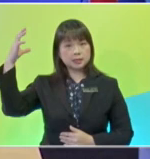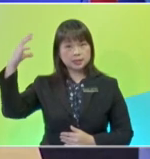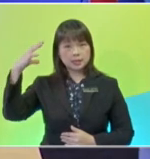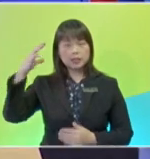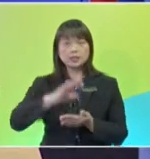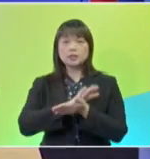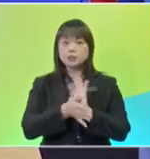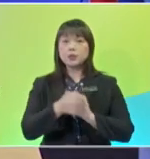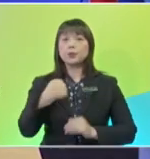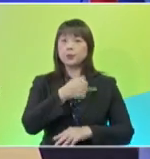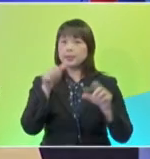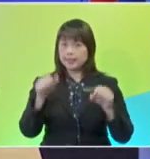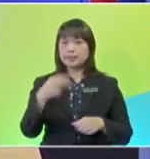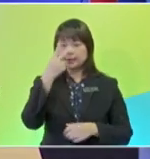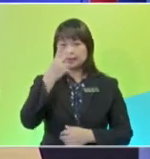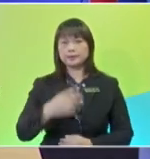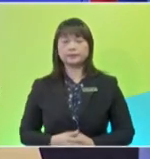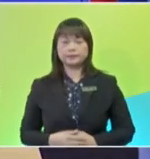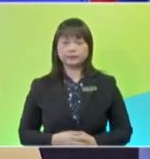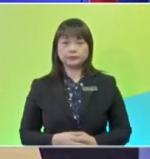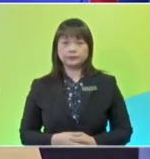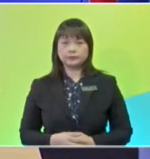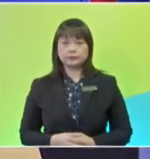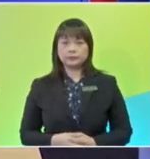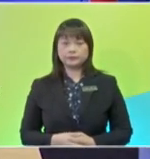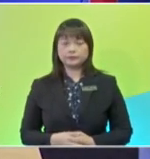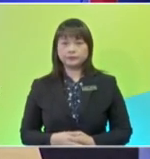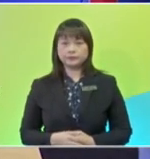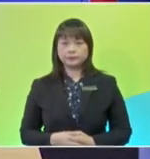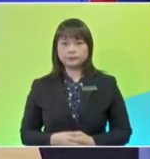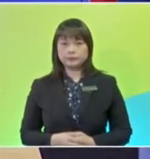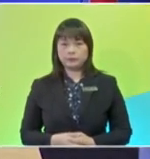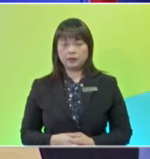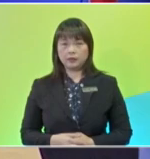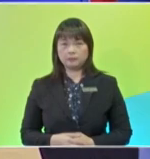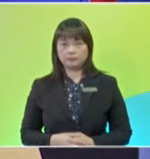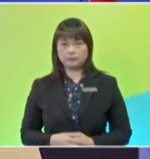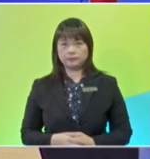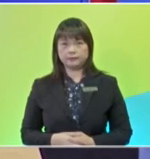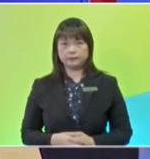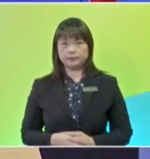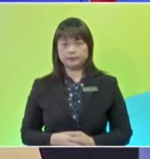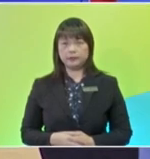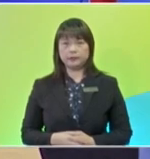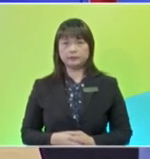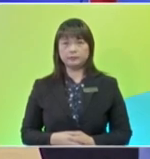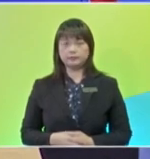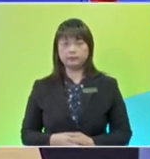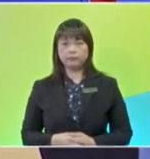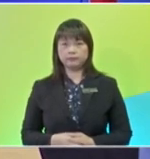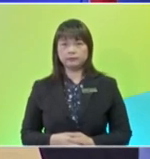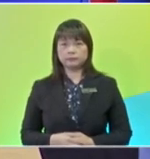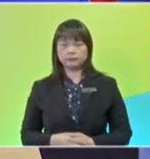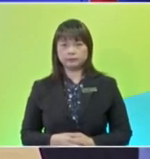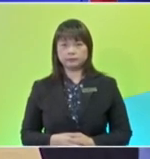the full moon. Then following on, you'll get to see, I would like to explain to you the phases of the moon and the dates.